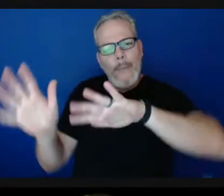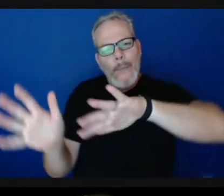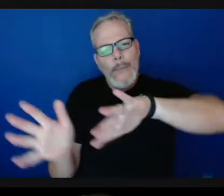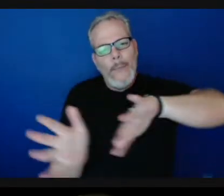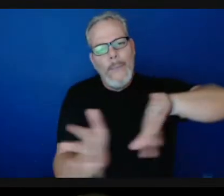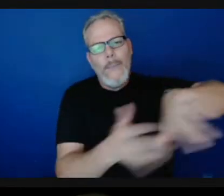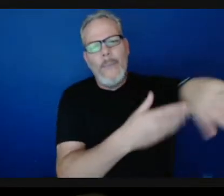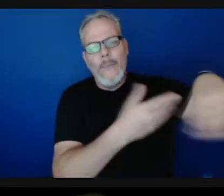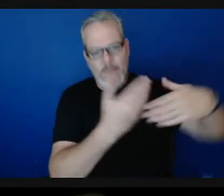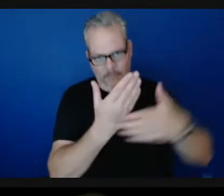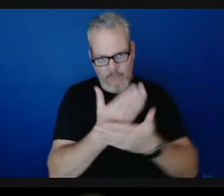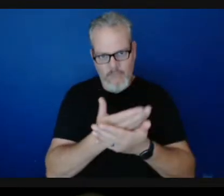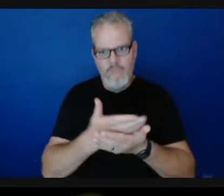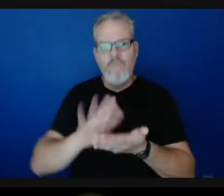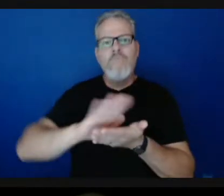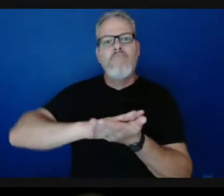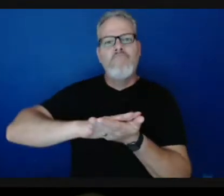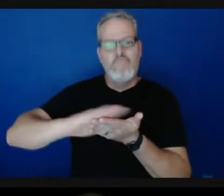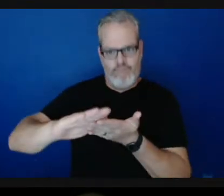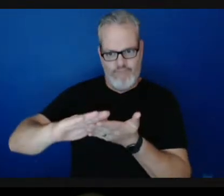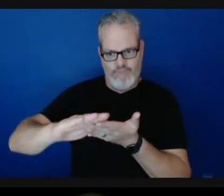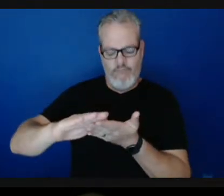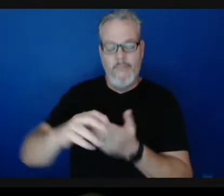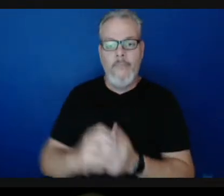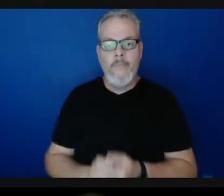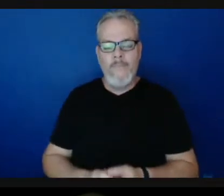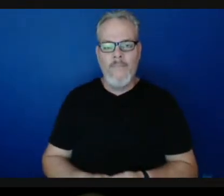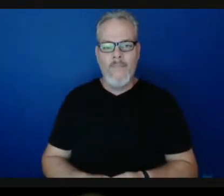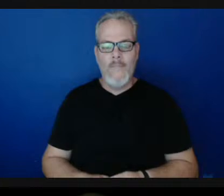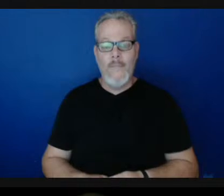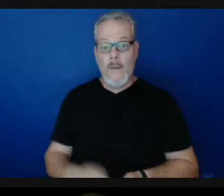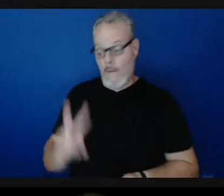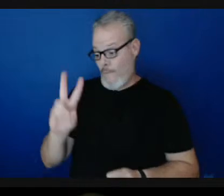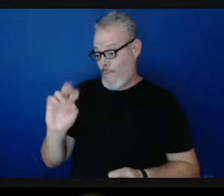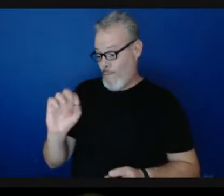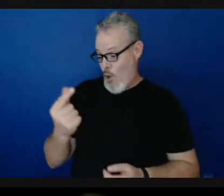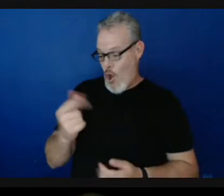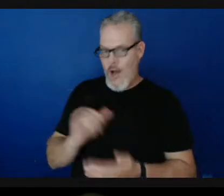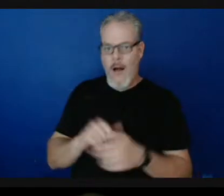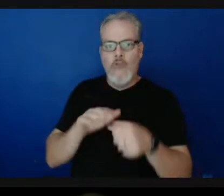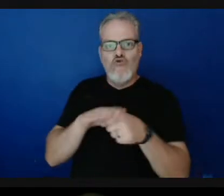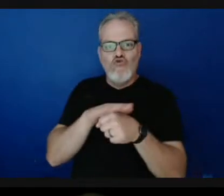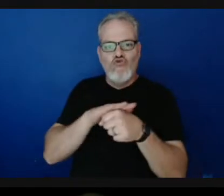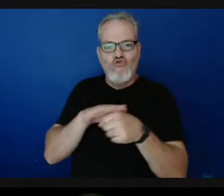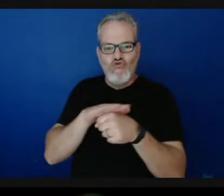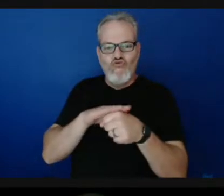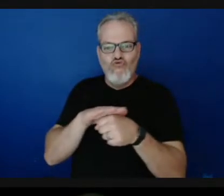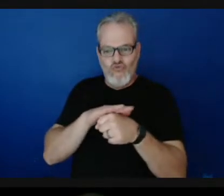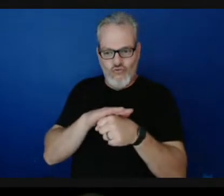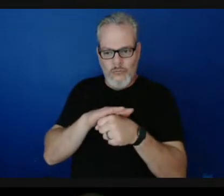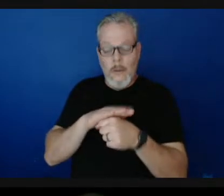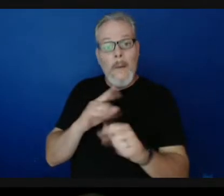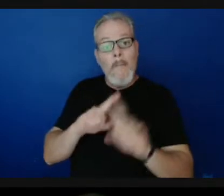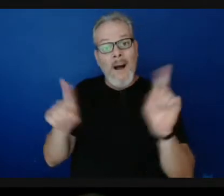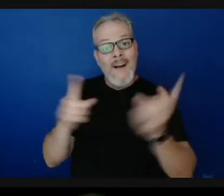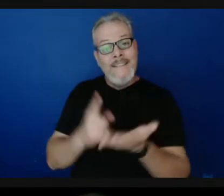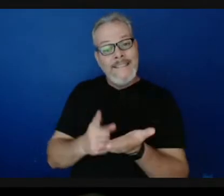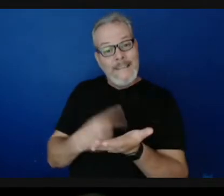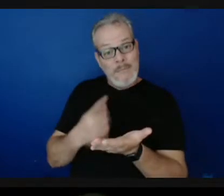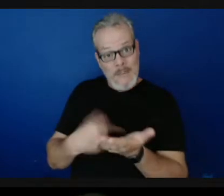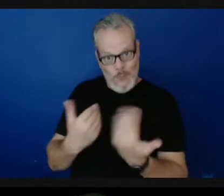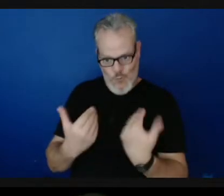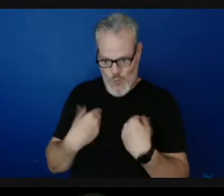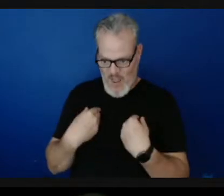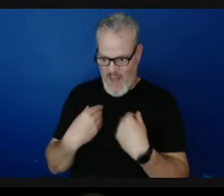So that's the localized VOG dispersal. And I do like sometimes when we have these big pulses to turn